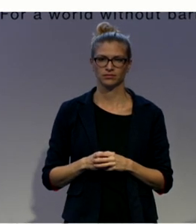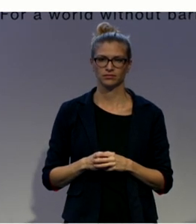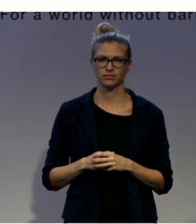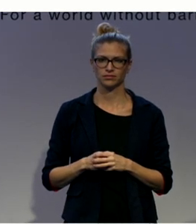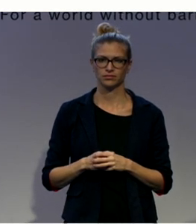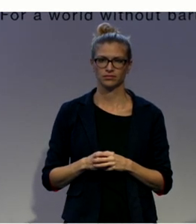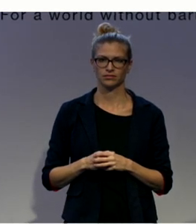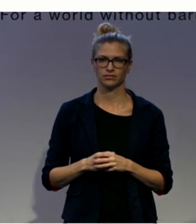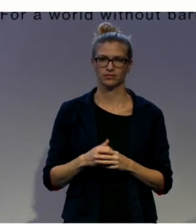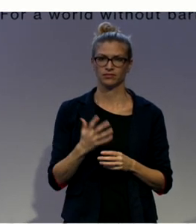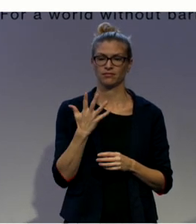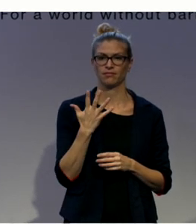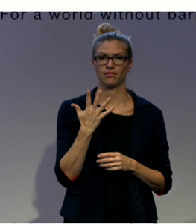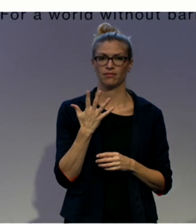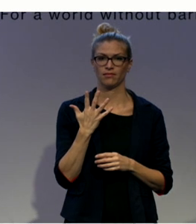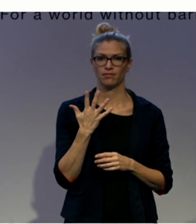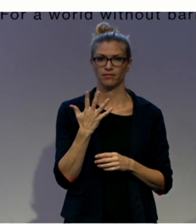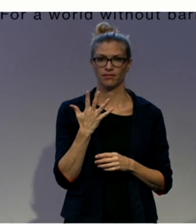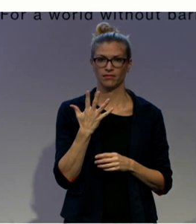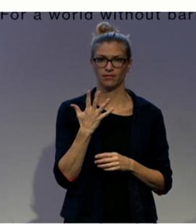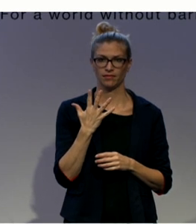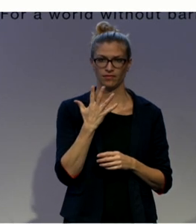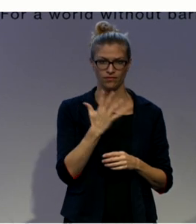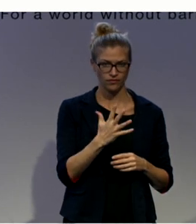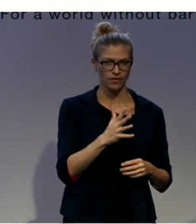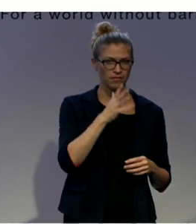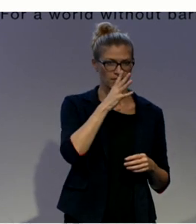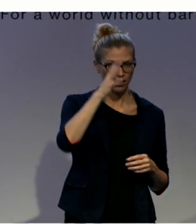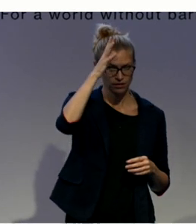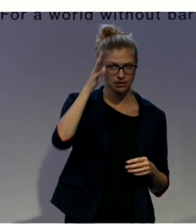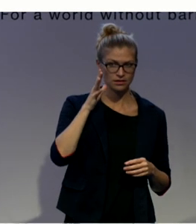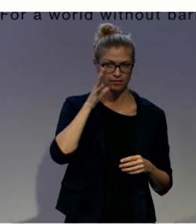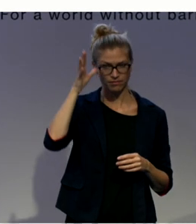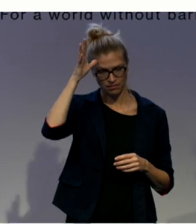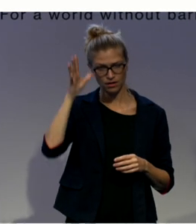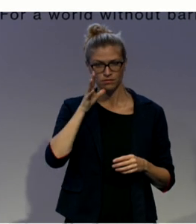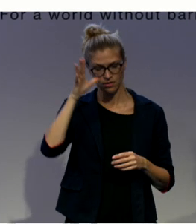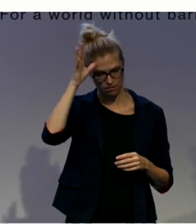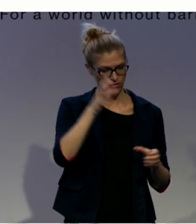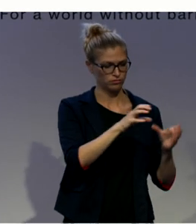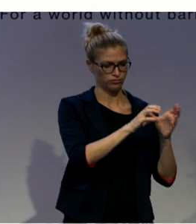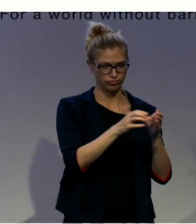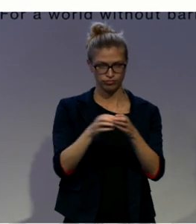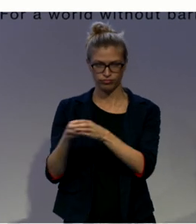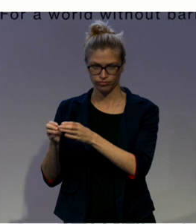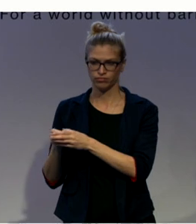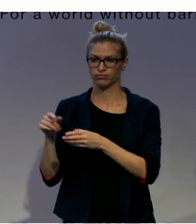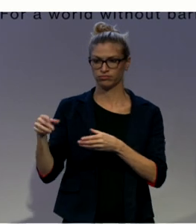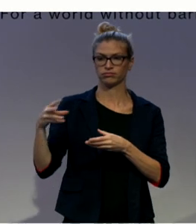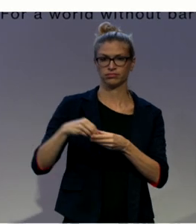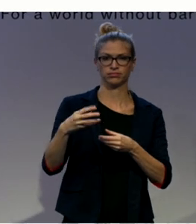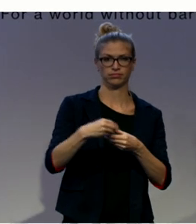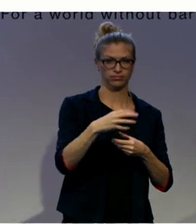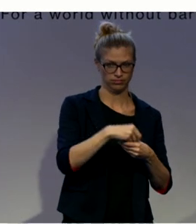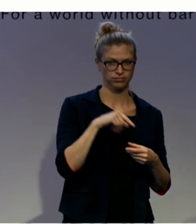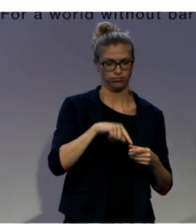Five group of parents decide to join efforts, and they establish what is called today the program PREPACE.